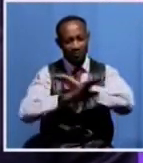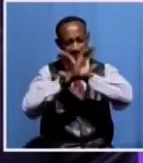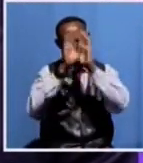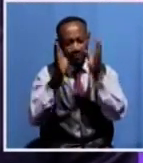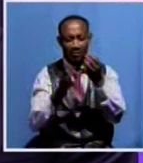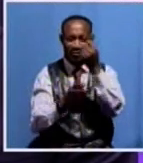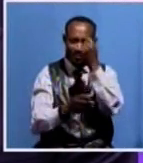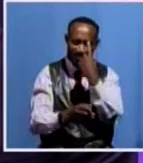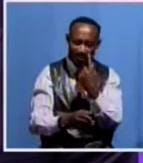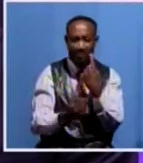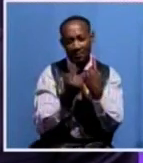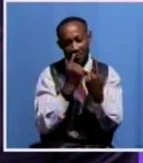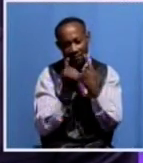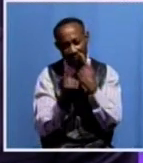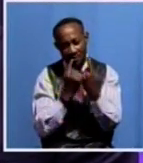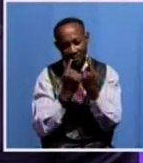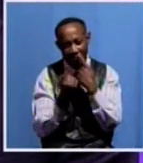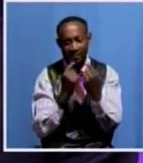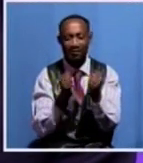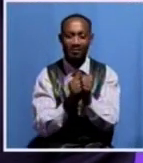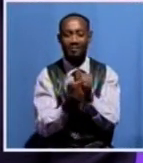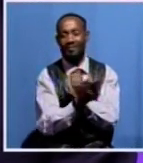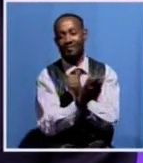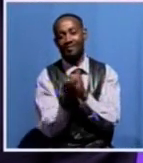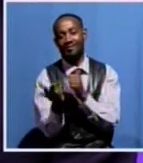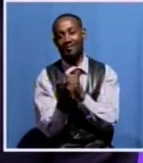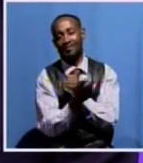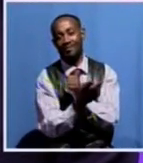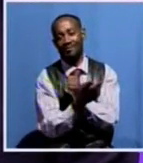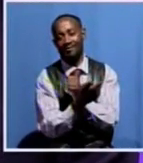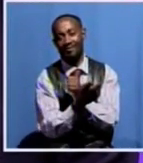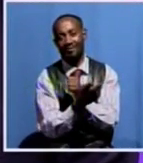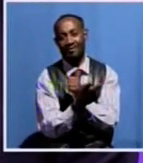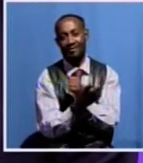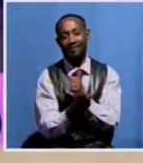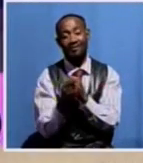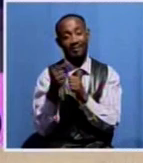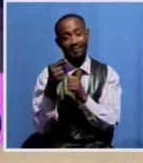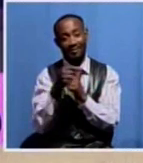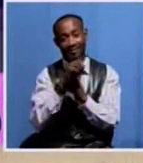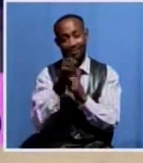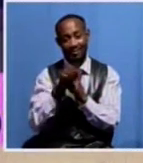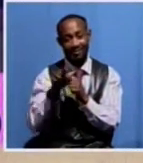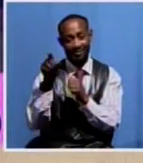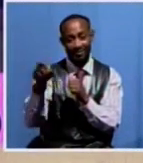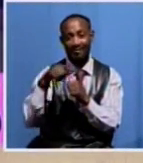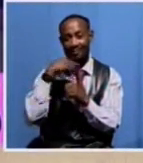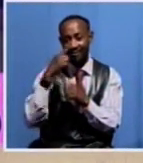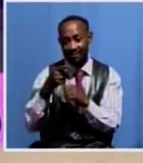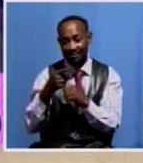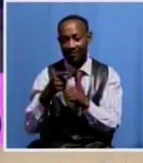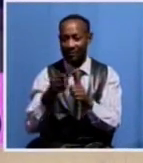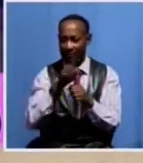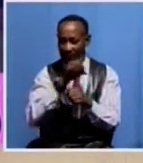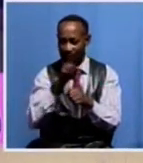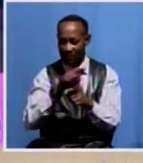implications of proceeding with the VAT. Government could have... Let me quote this article. I think it was written by the ZRI Commissioner.